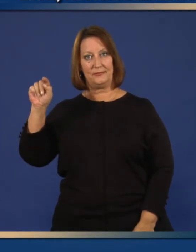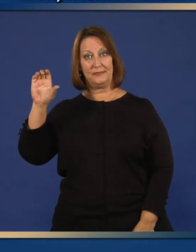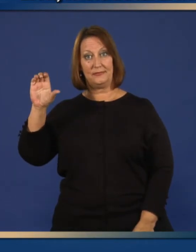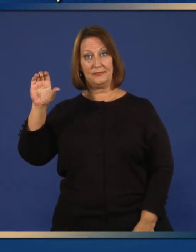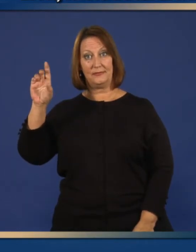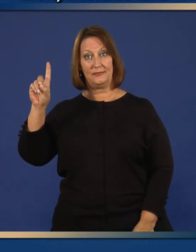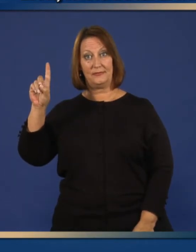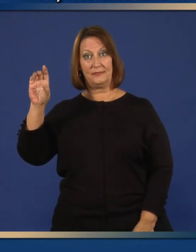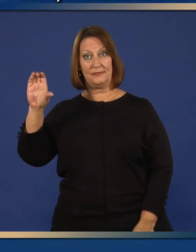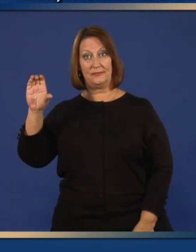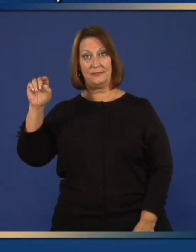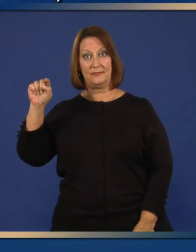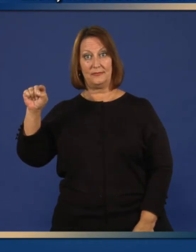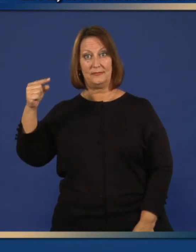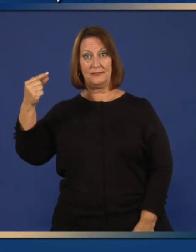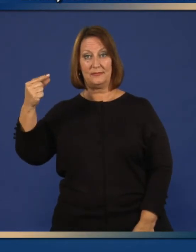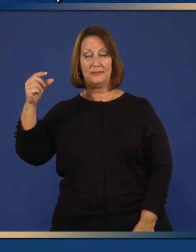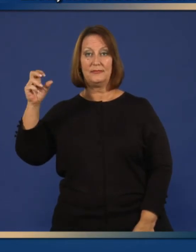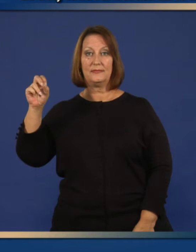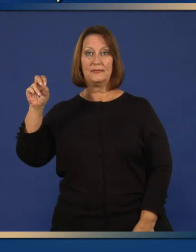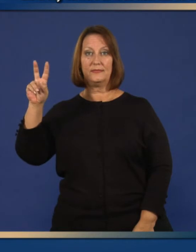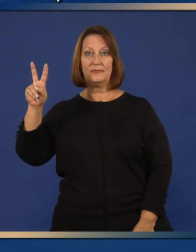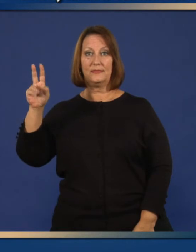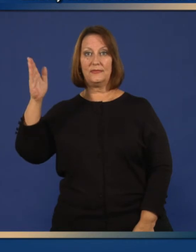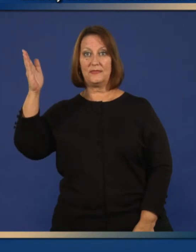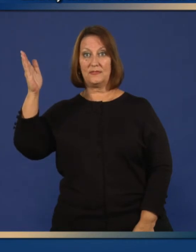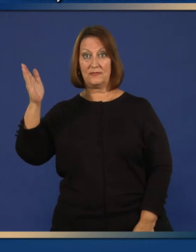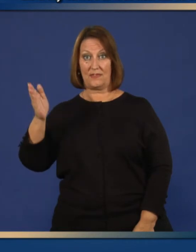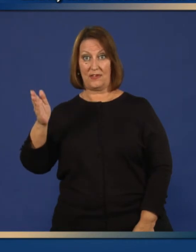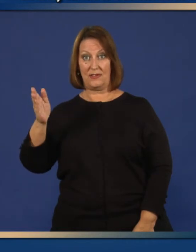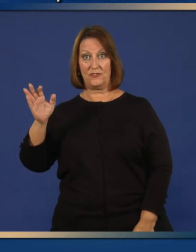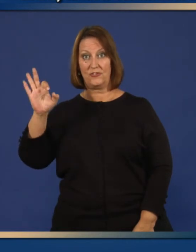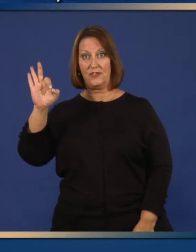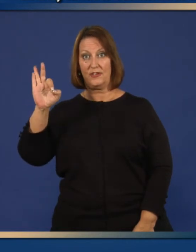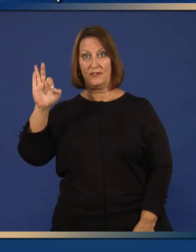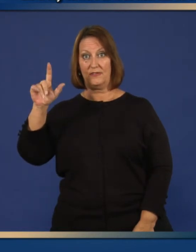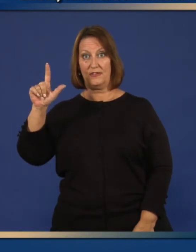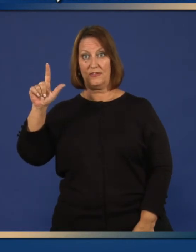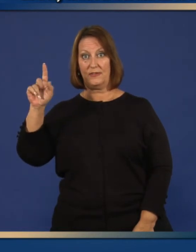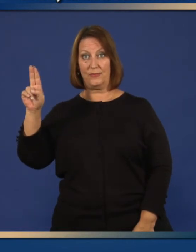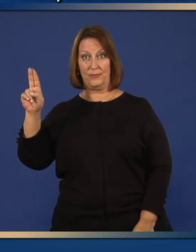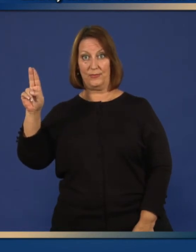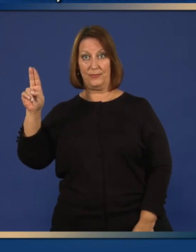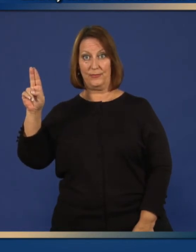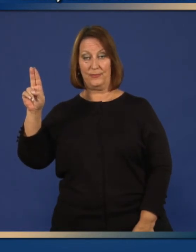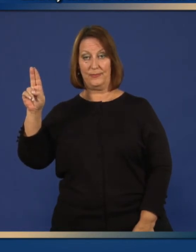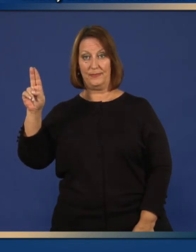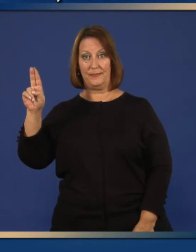www.cdc.gov/flu.